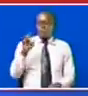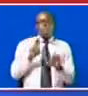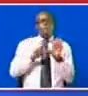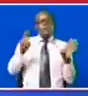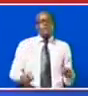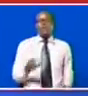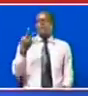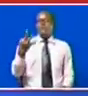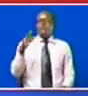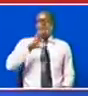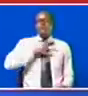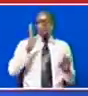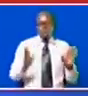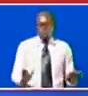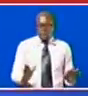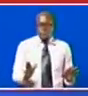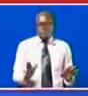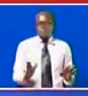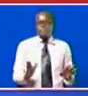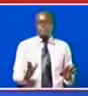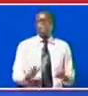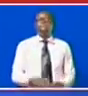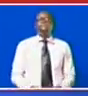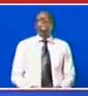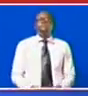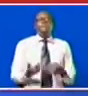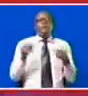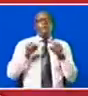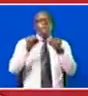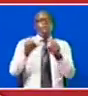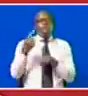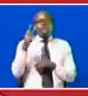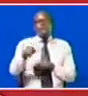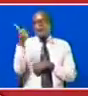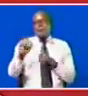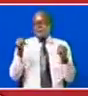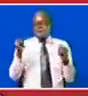resignation of the three commissioners in the morning. Now let's move on and look at other news making headlines.